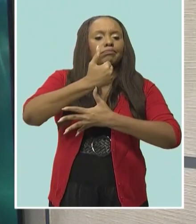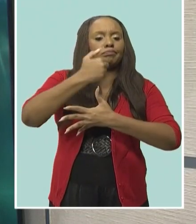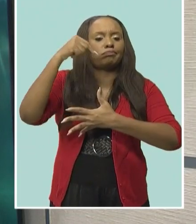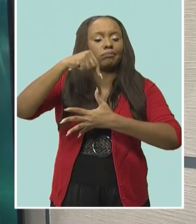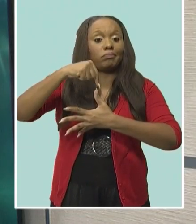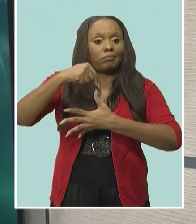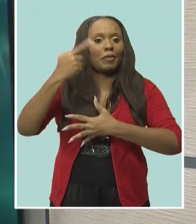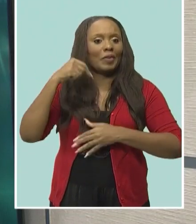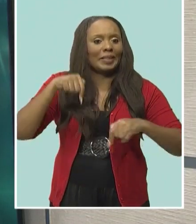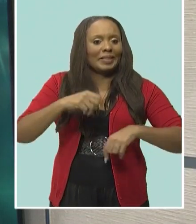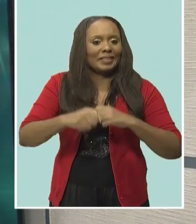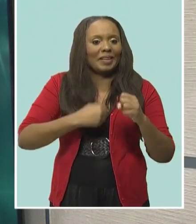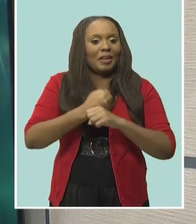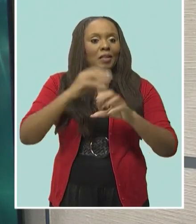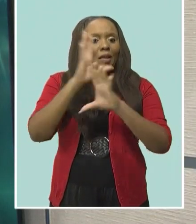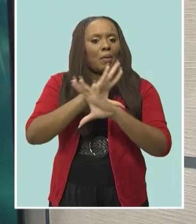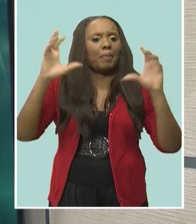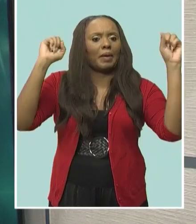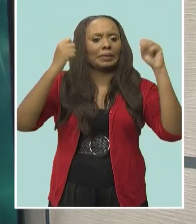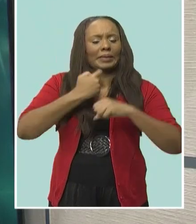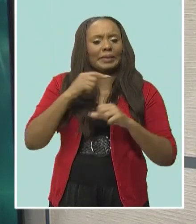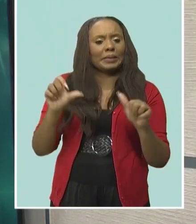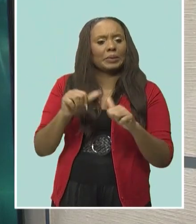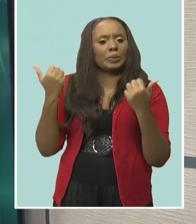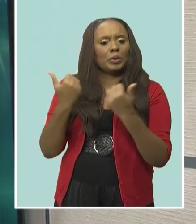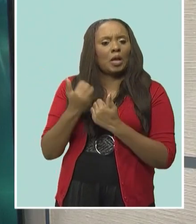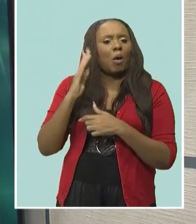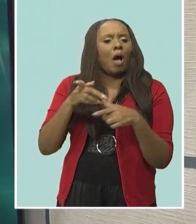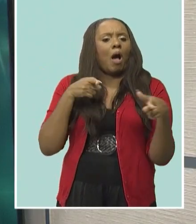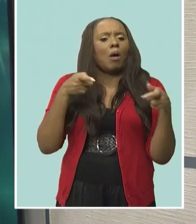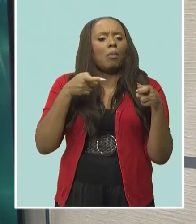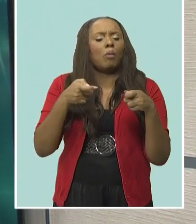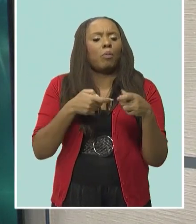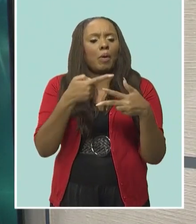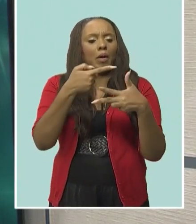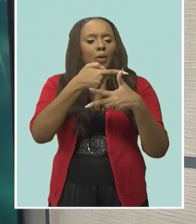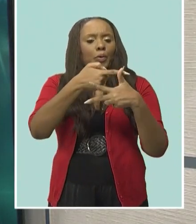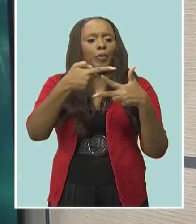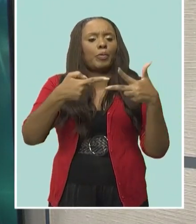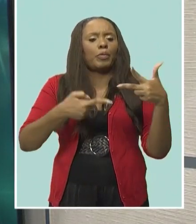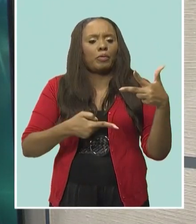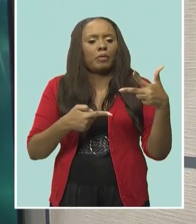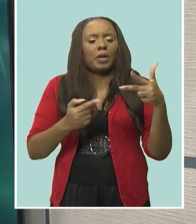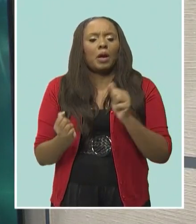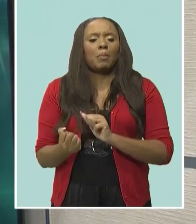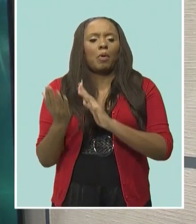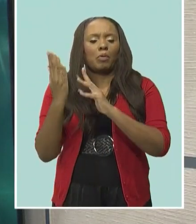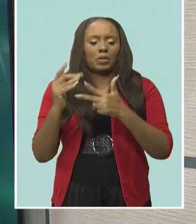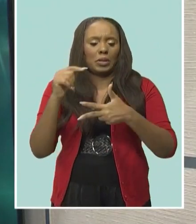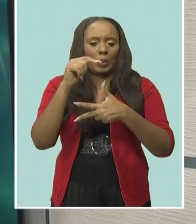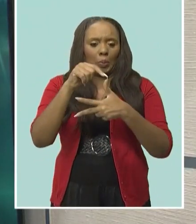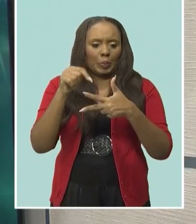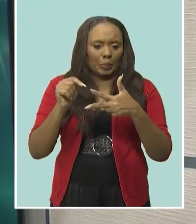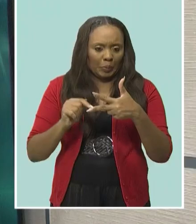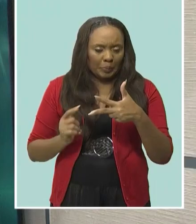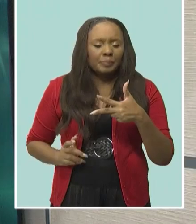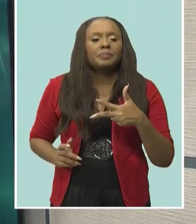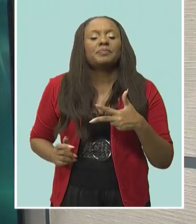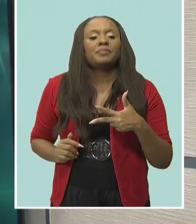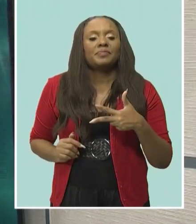for 2023. President Jamar Arthur Selman says the association will tackle it with a three-pronged